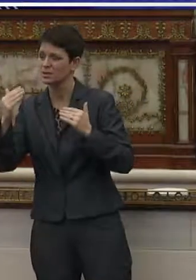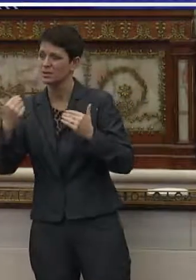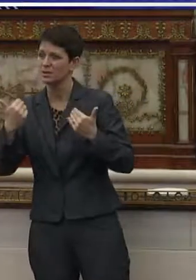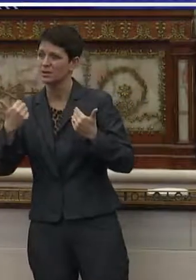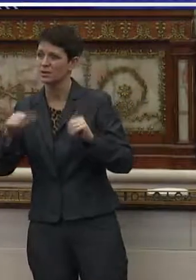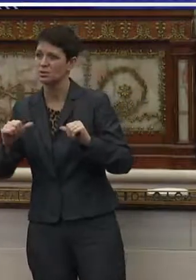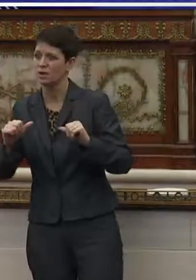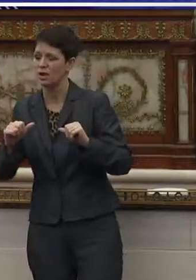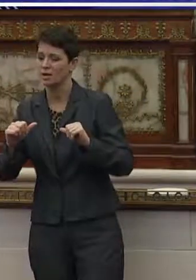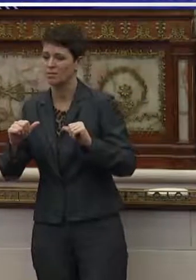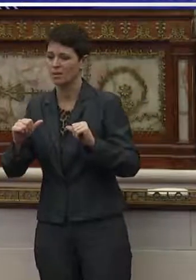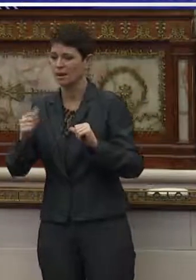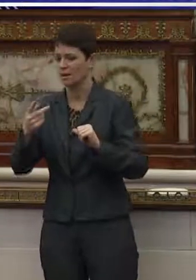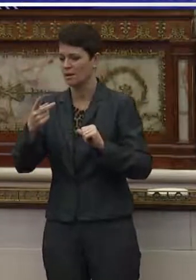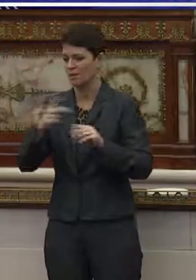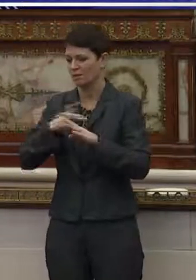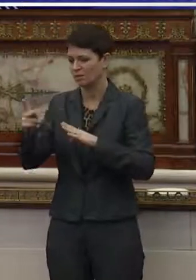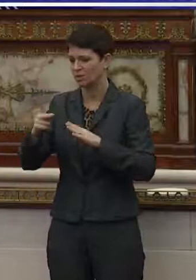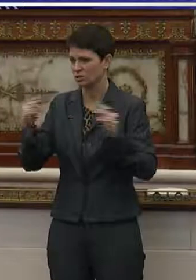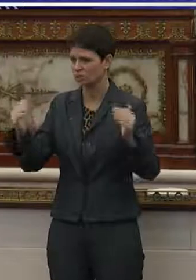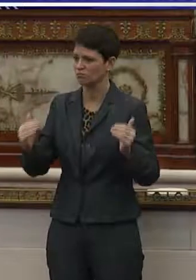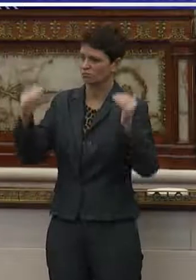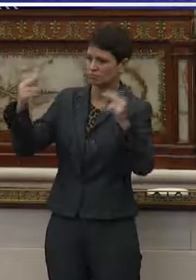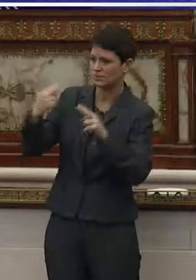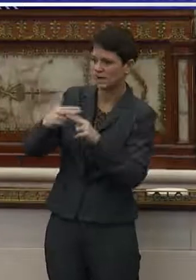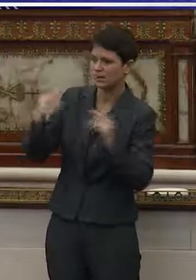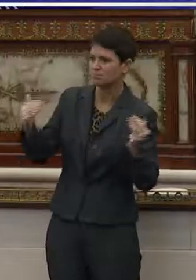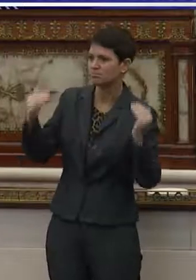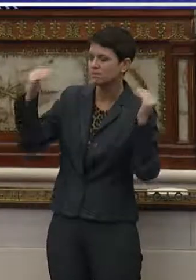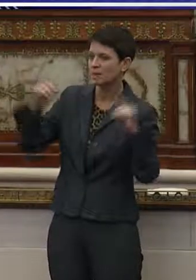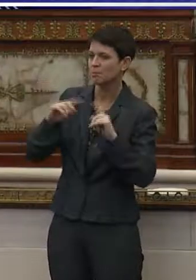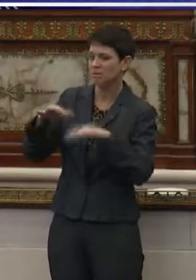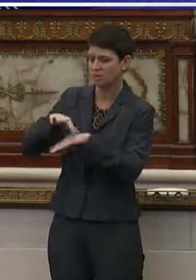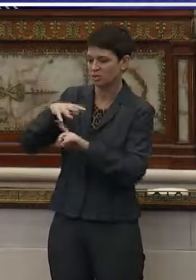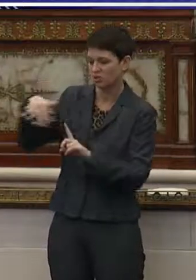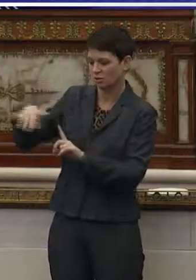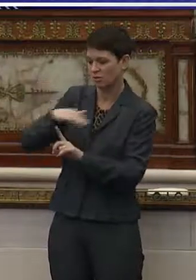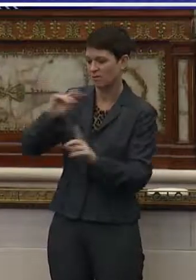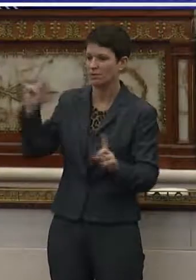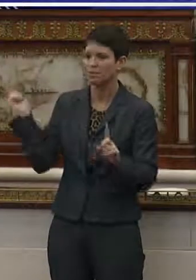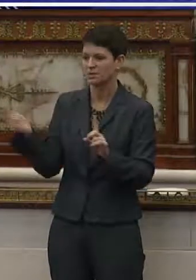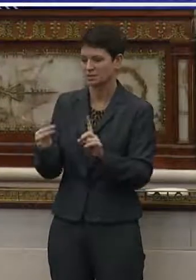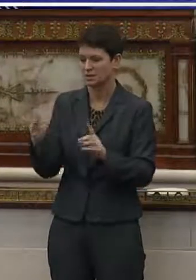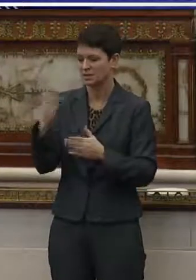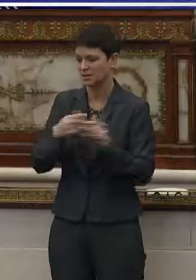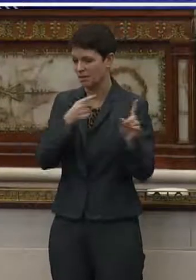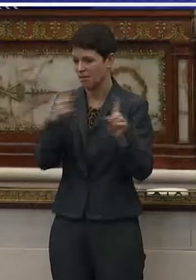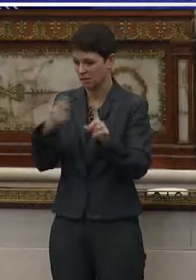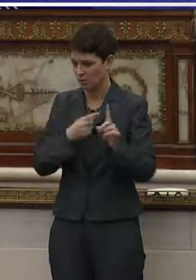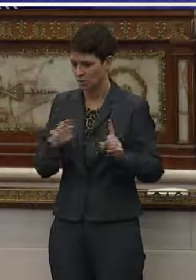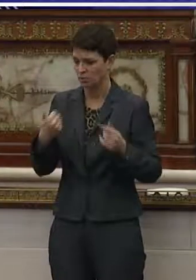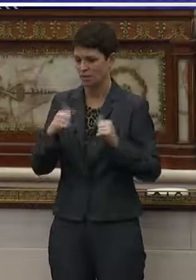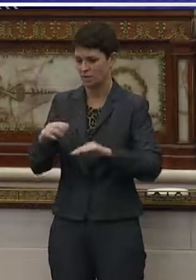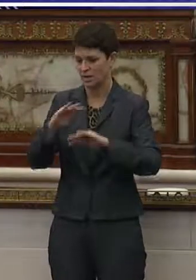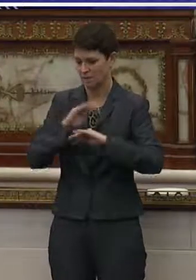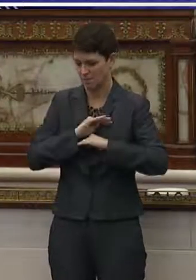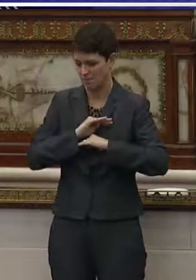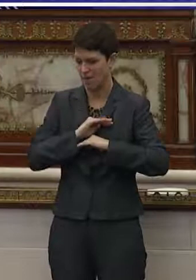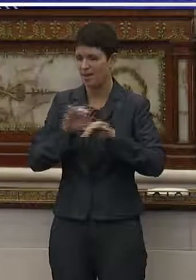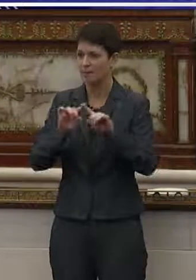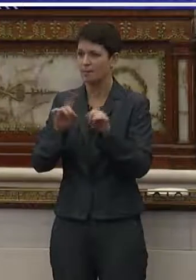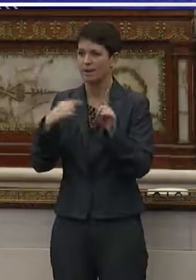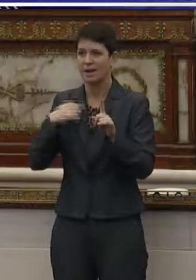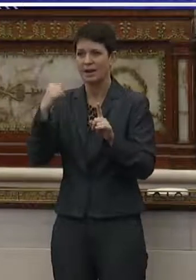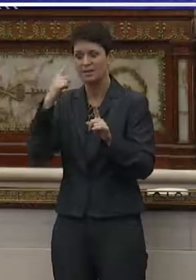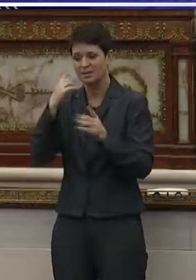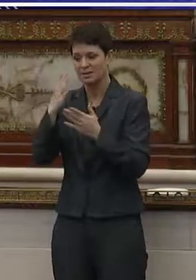my professional profile. So I think that I understand from a geographical perspective some of the goals that's trying to be met. But again, I think with some